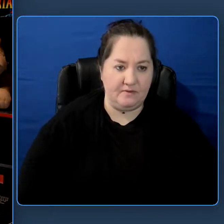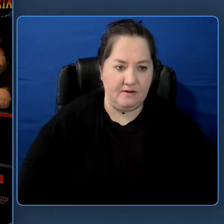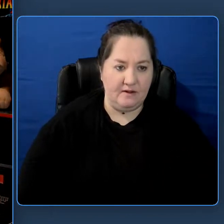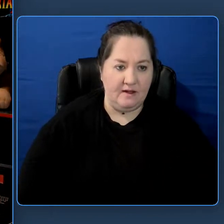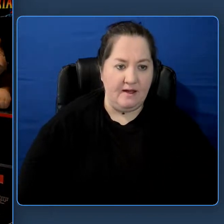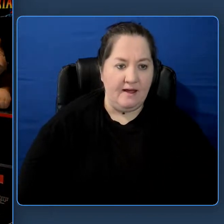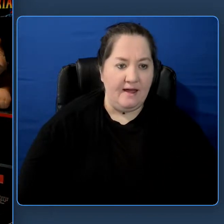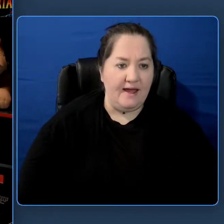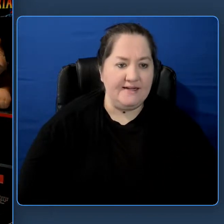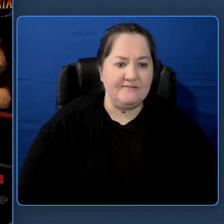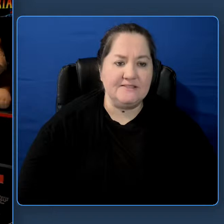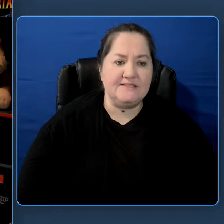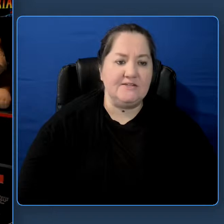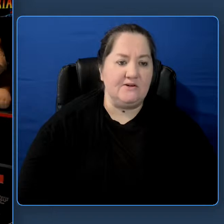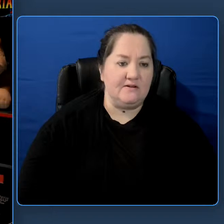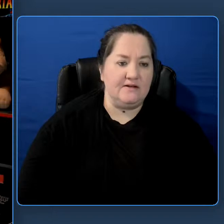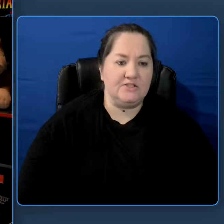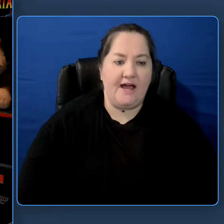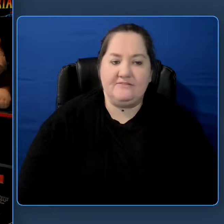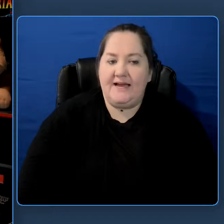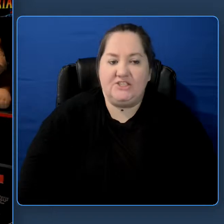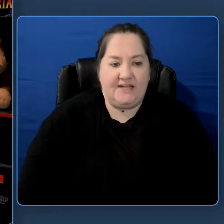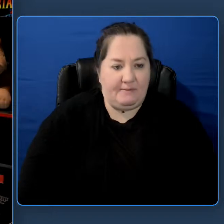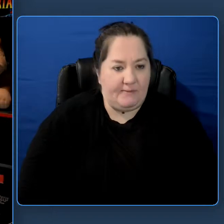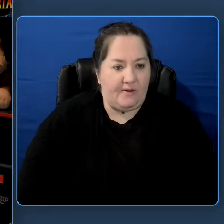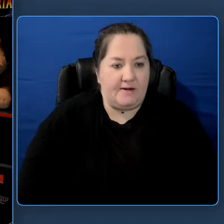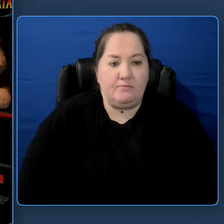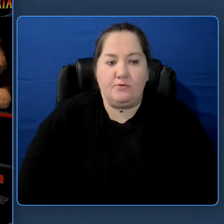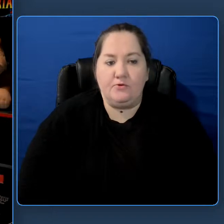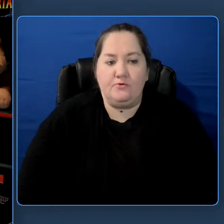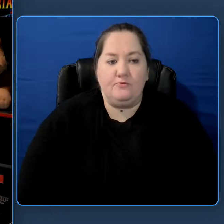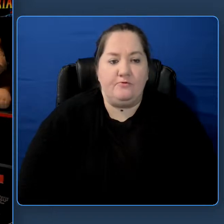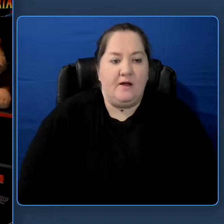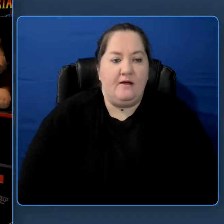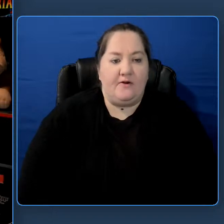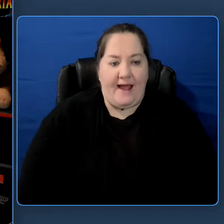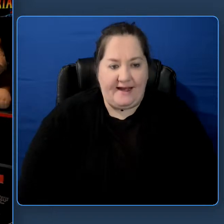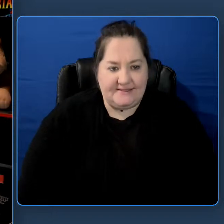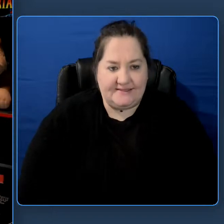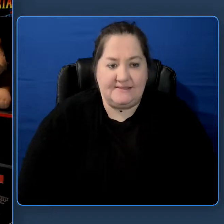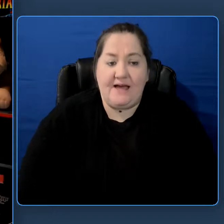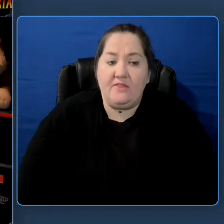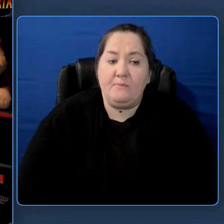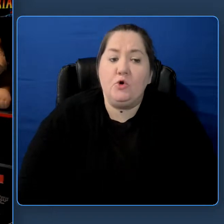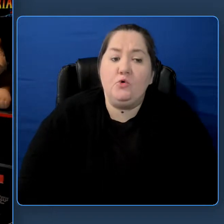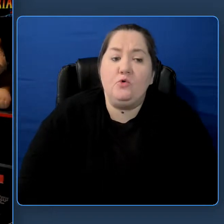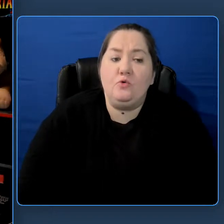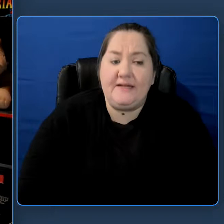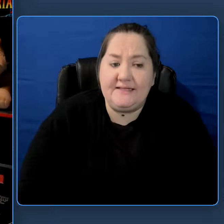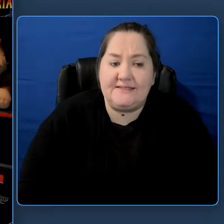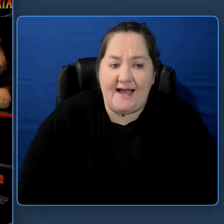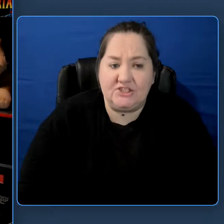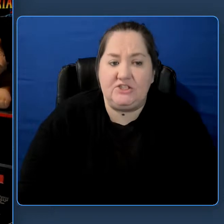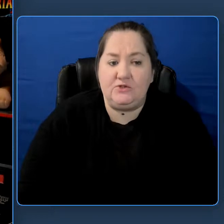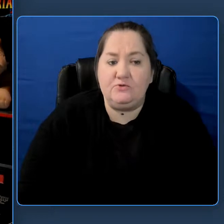screen. And even still, I have to educate people and improve their access and tell them who needs to actually